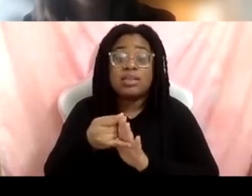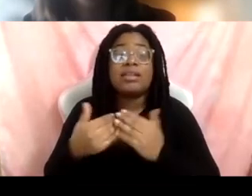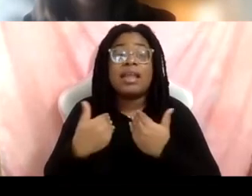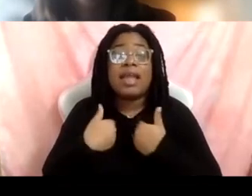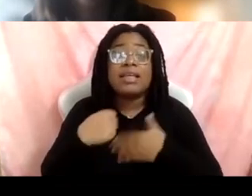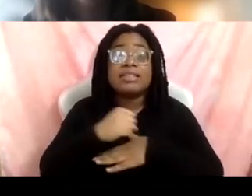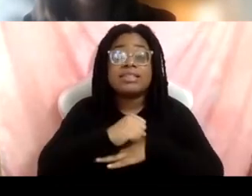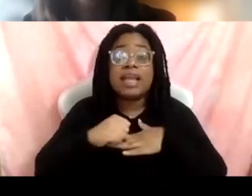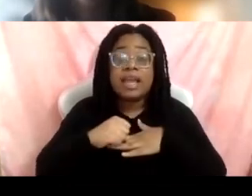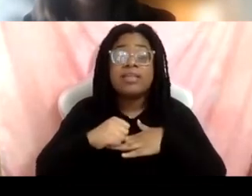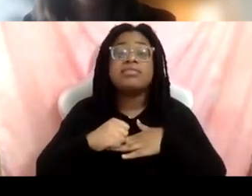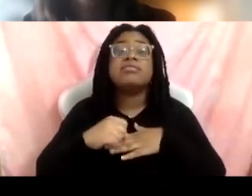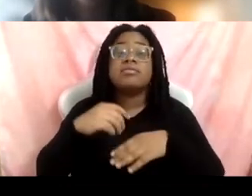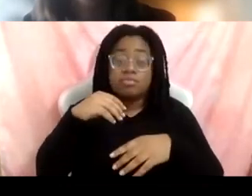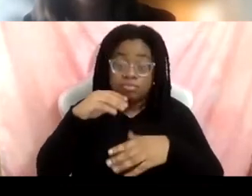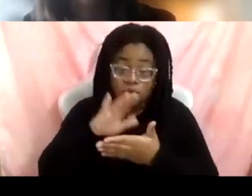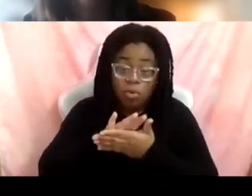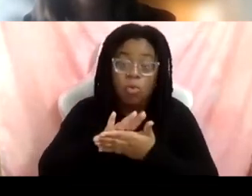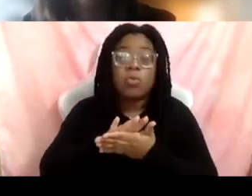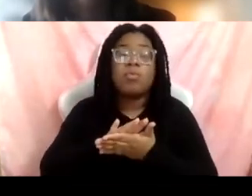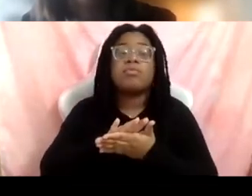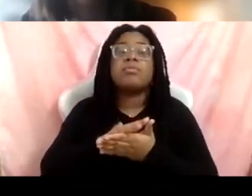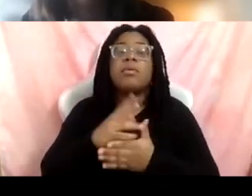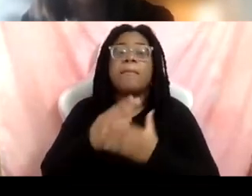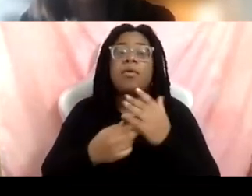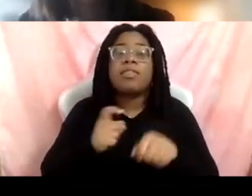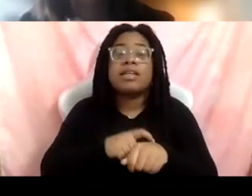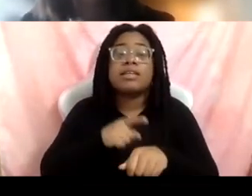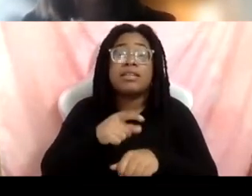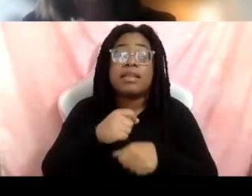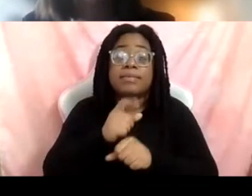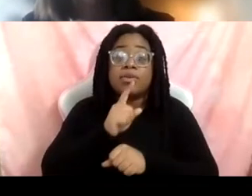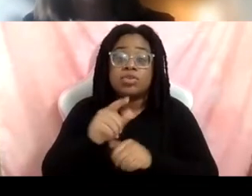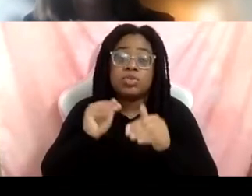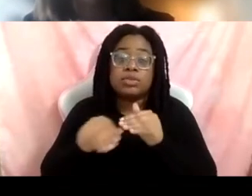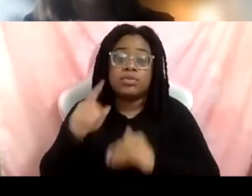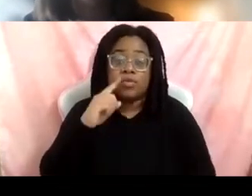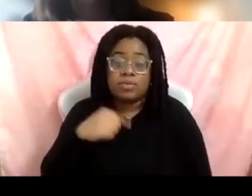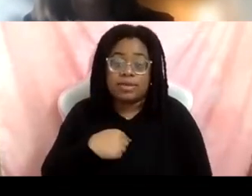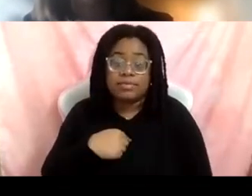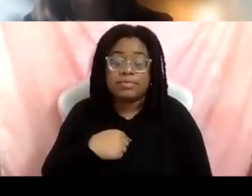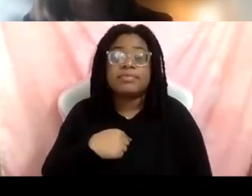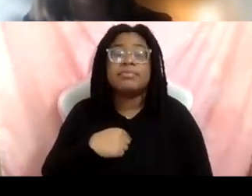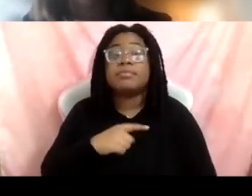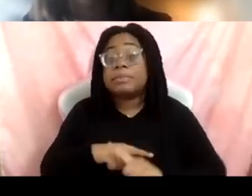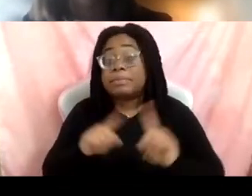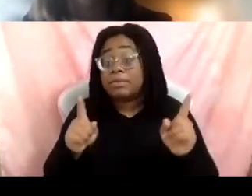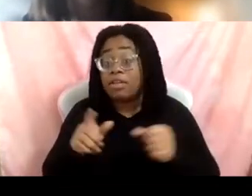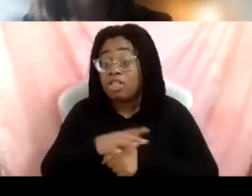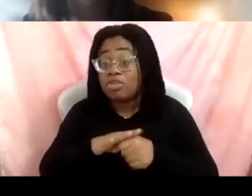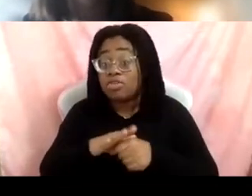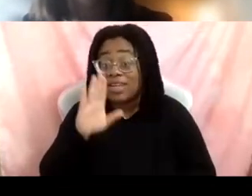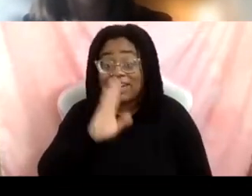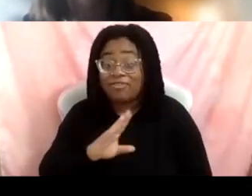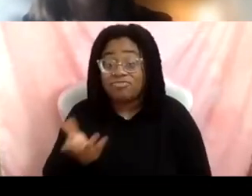sets built on campus, and both times they made sure that they were accessible for me. But location almost never